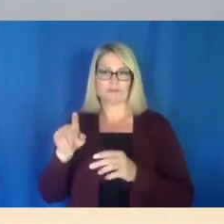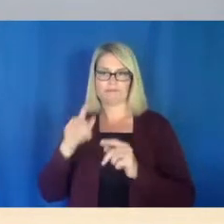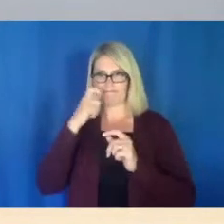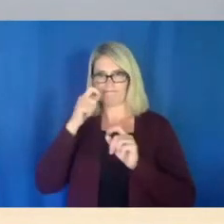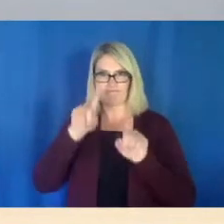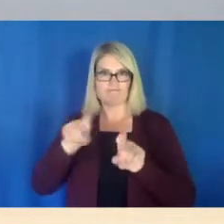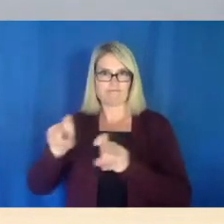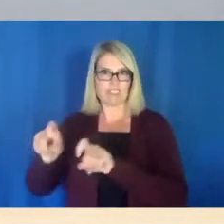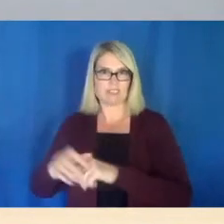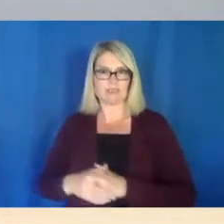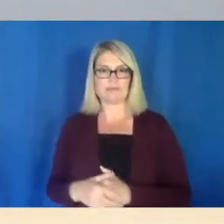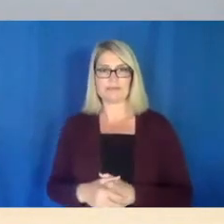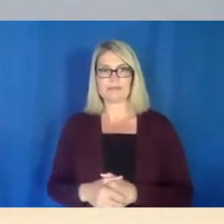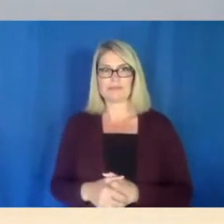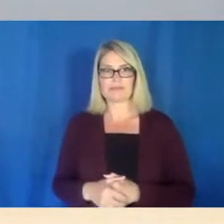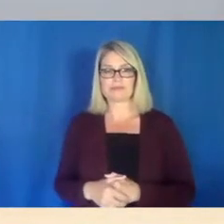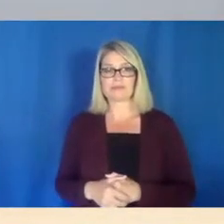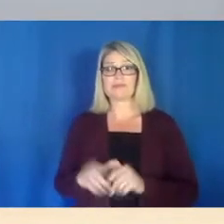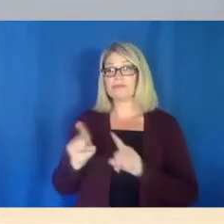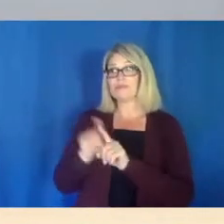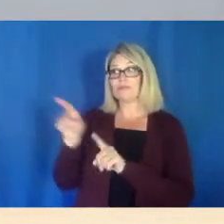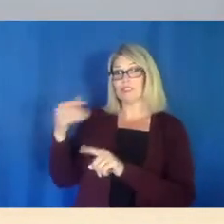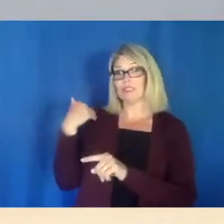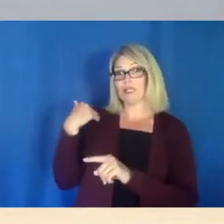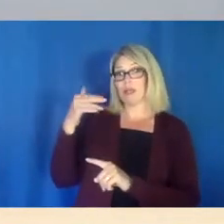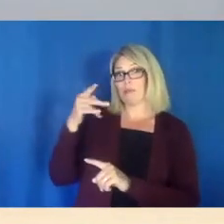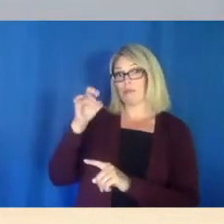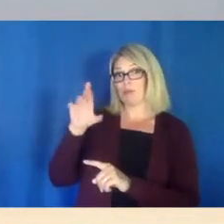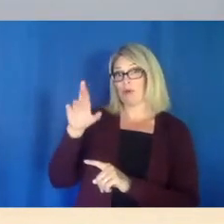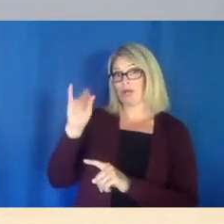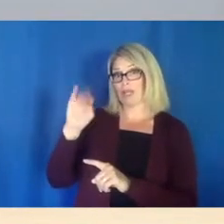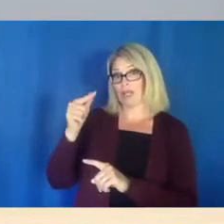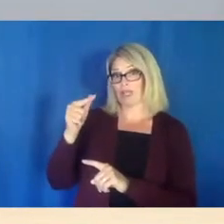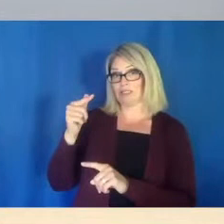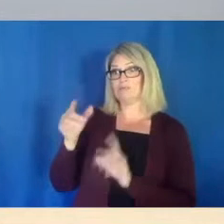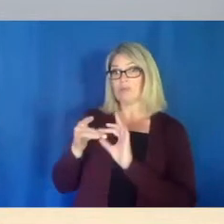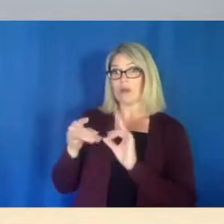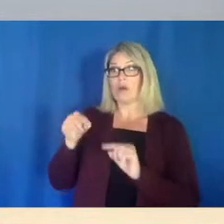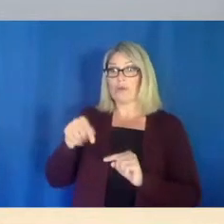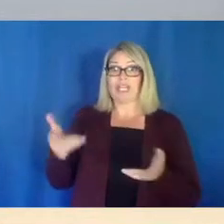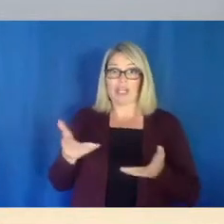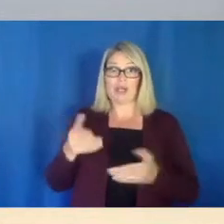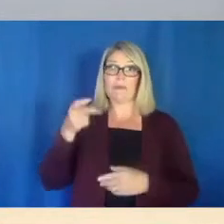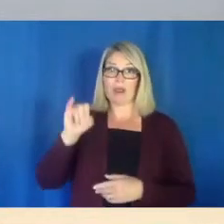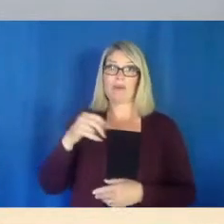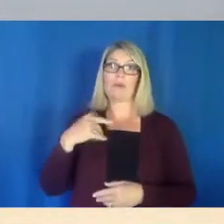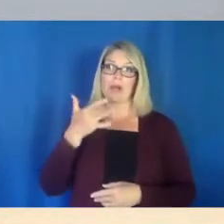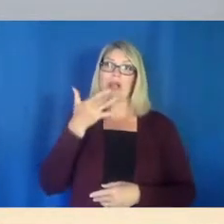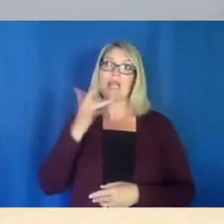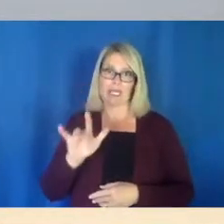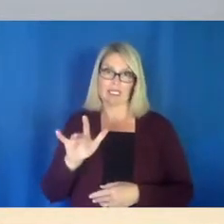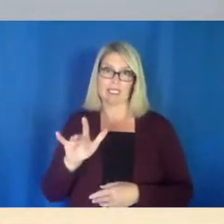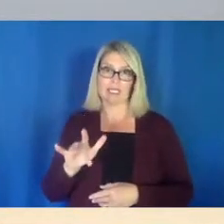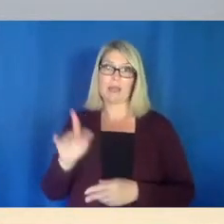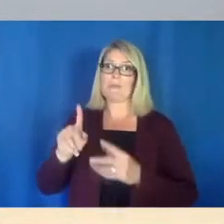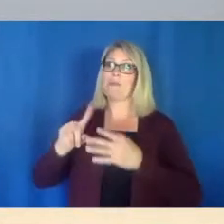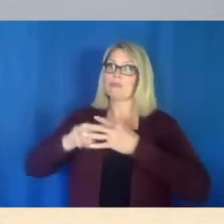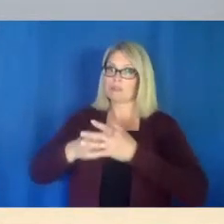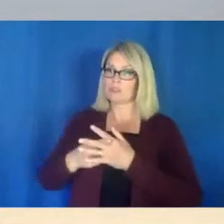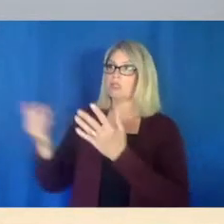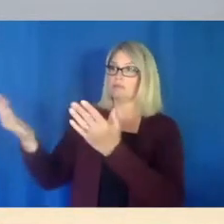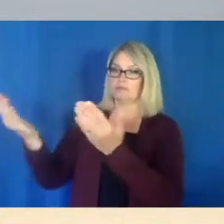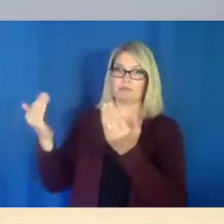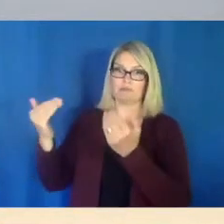As the Premier King announced, we are in the fortunate position of being able to welcome visitors from